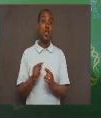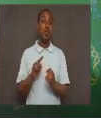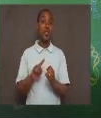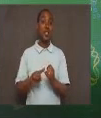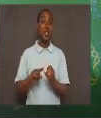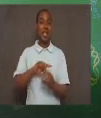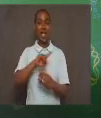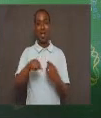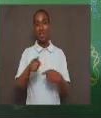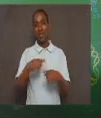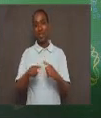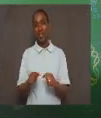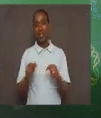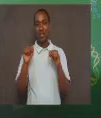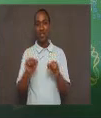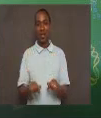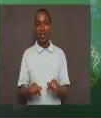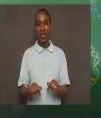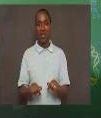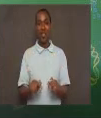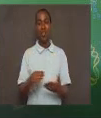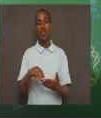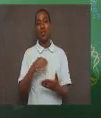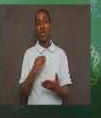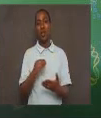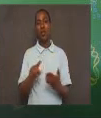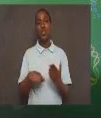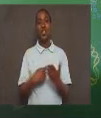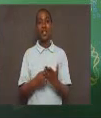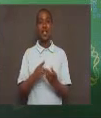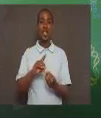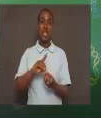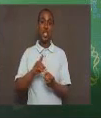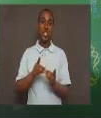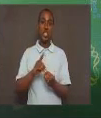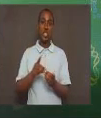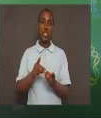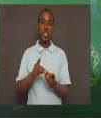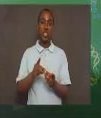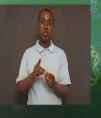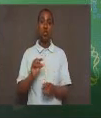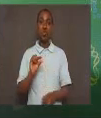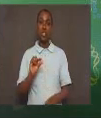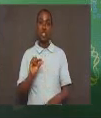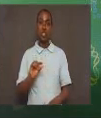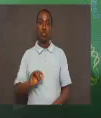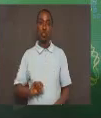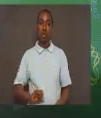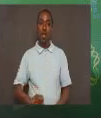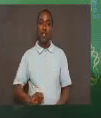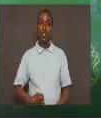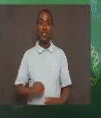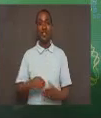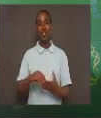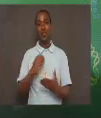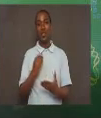to the end of our lesson. Today, we learned about the digestion in the